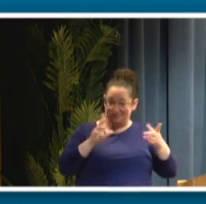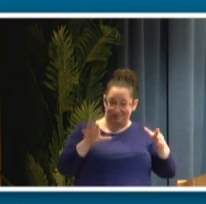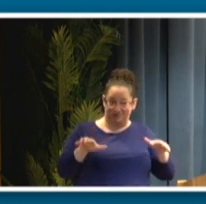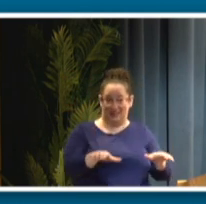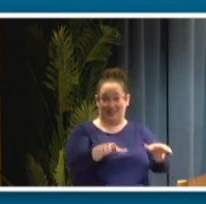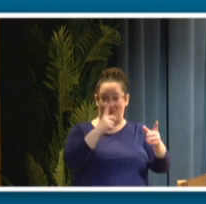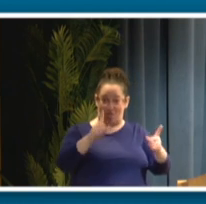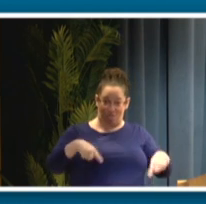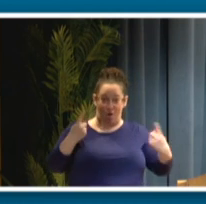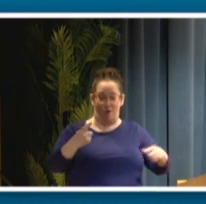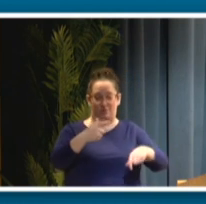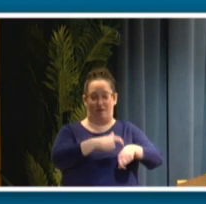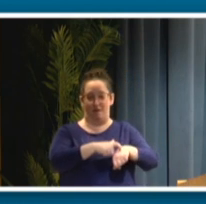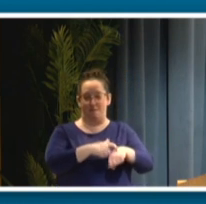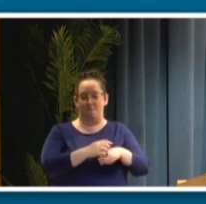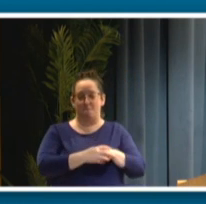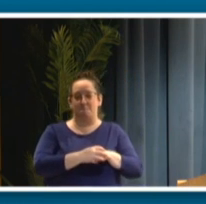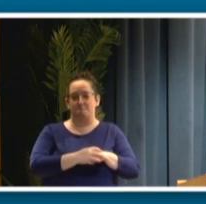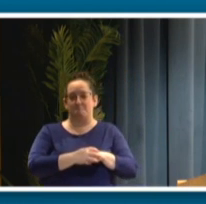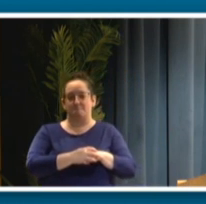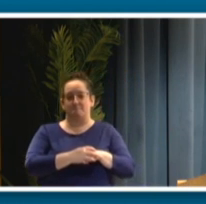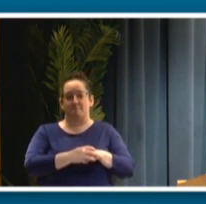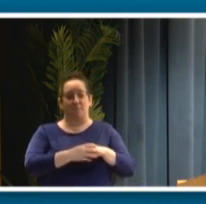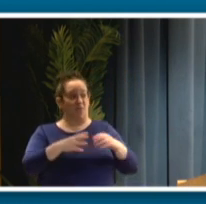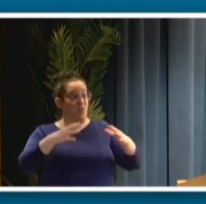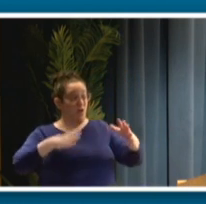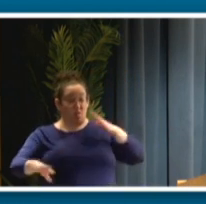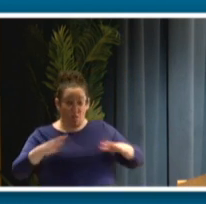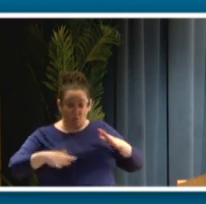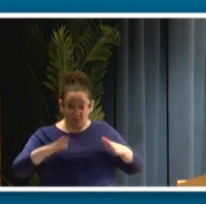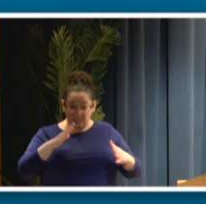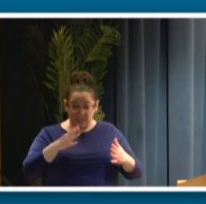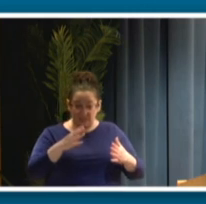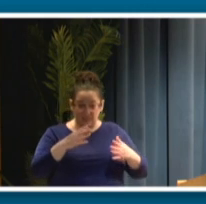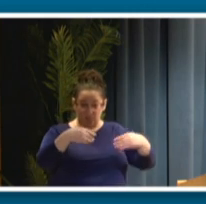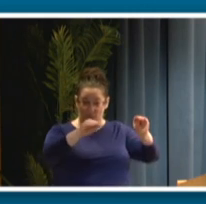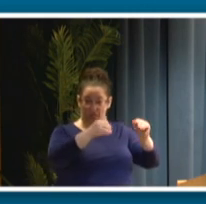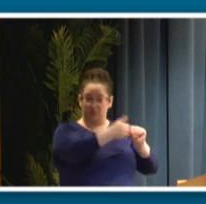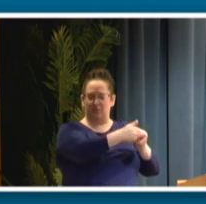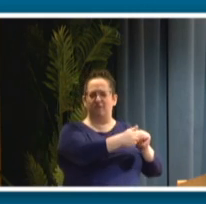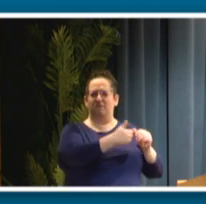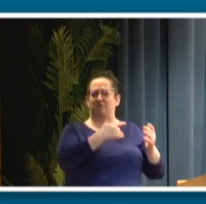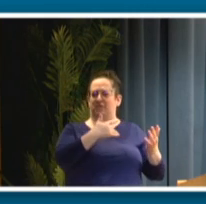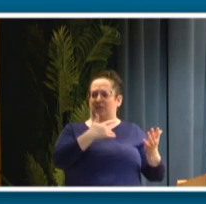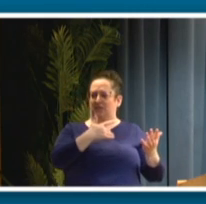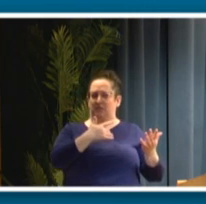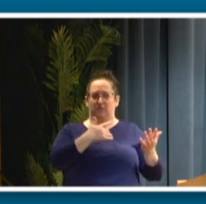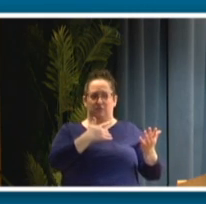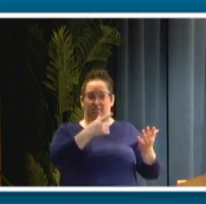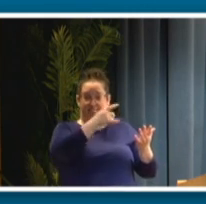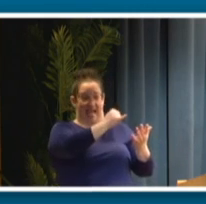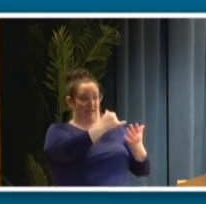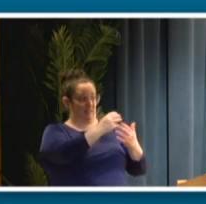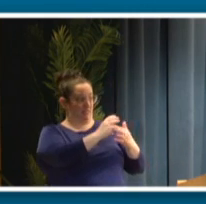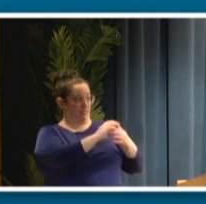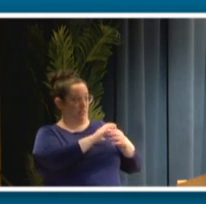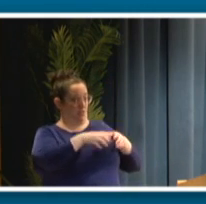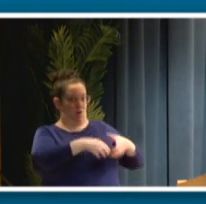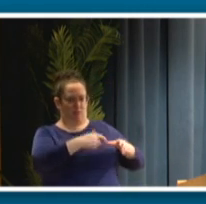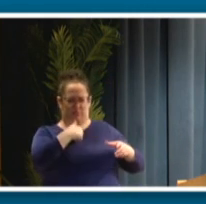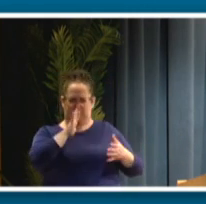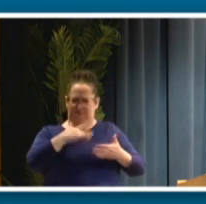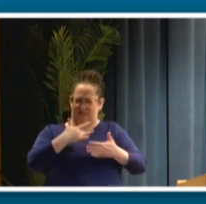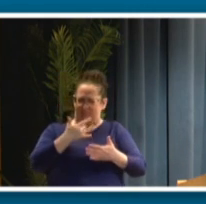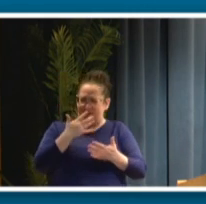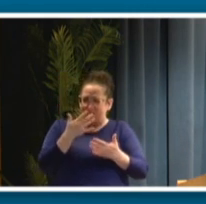The clothing store didn't make me feel like a failure, but everything leading up to it made me feel like I'd failed, to the point that I even was